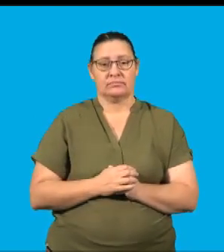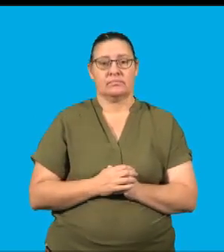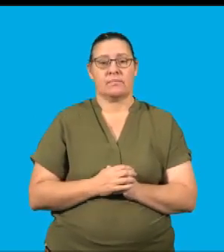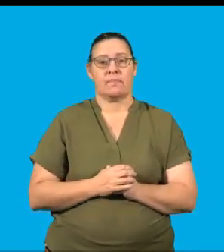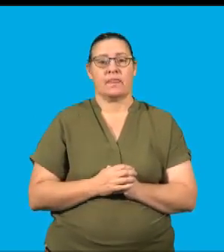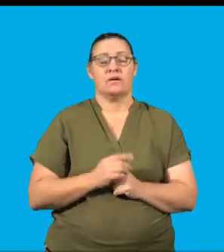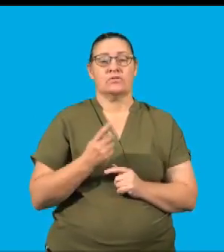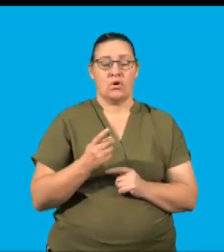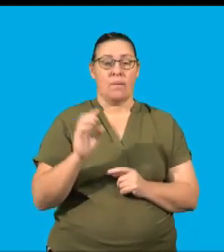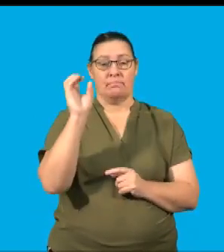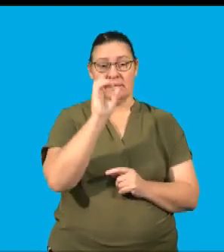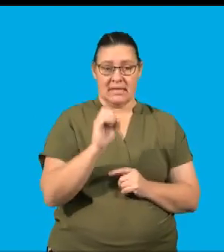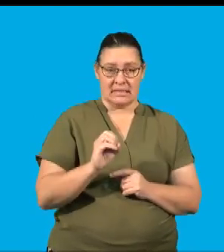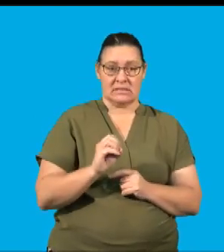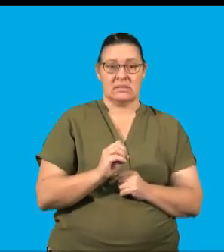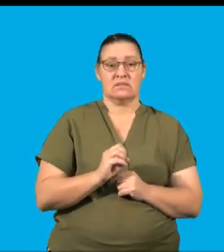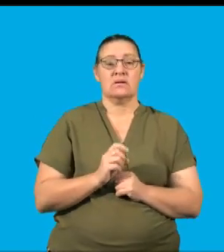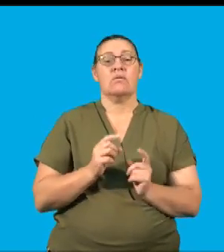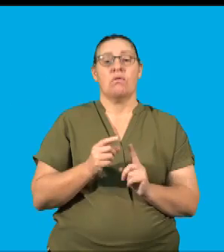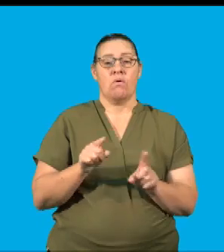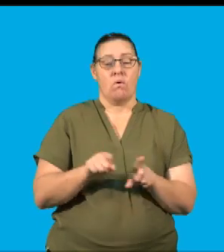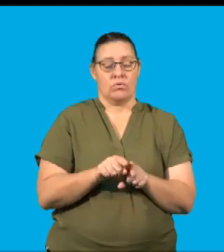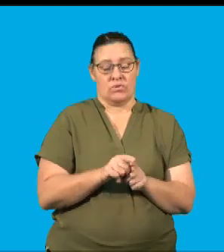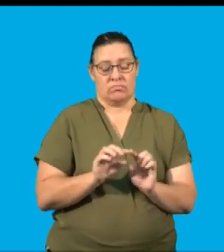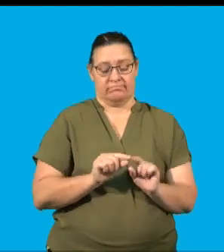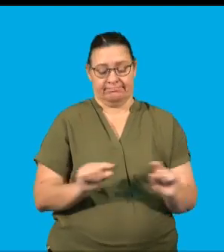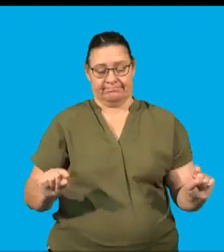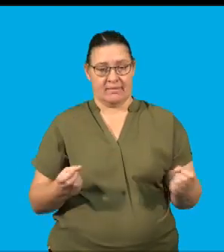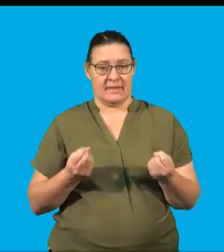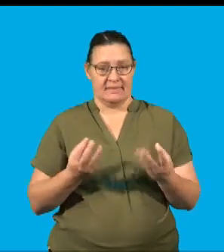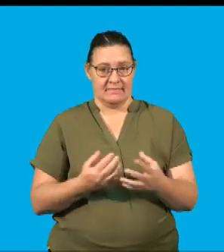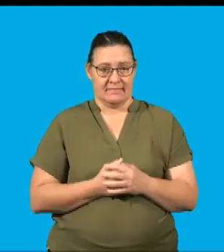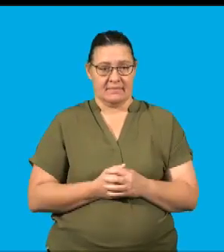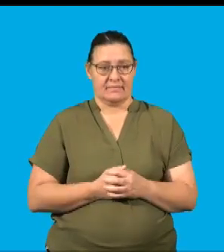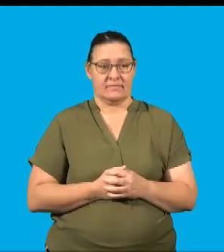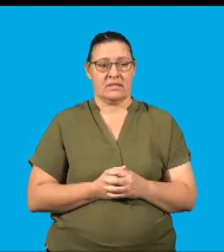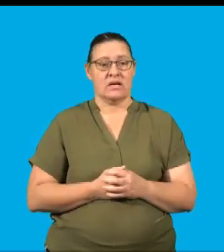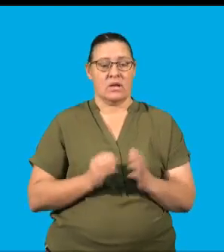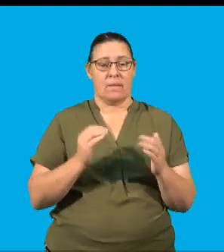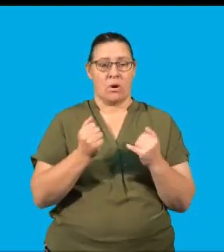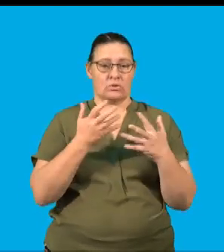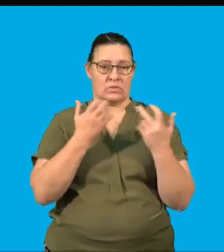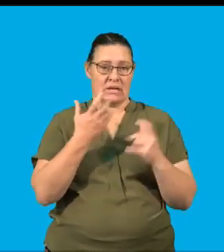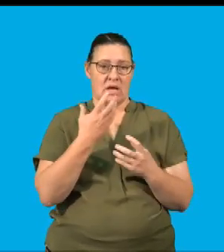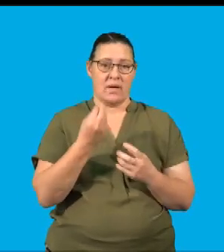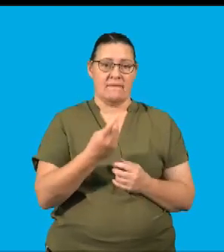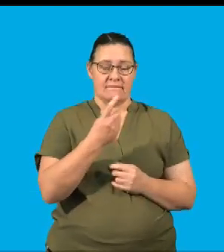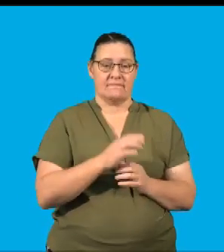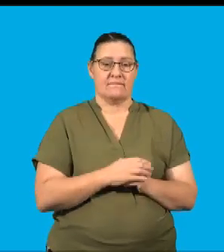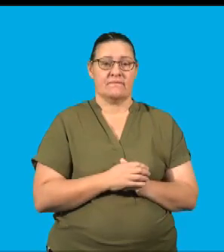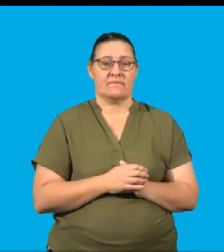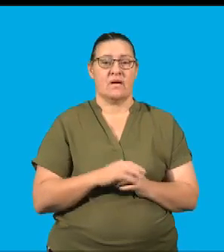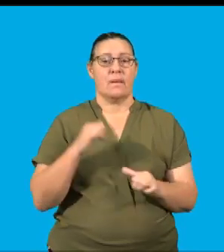shown. The arranged percentage marks of the classes are also given. So let us first look at the box and whiskers. We've